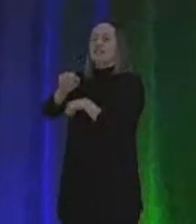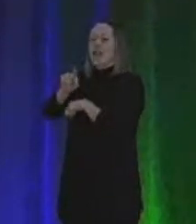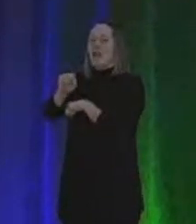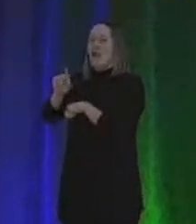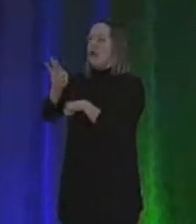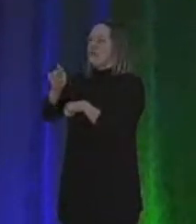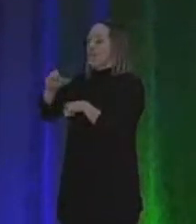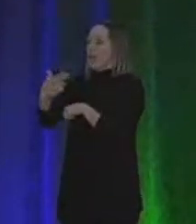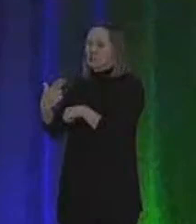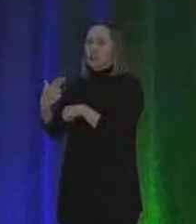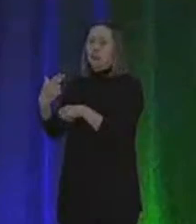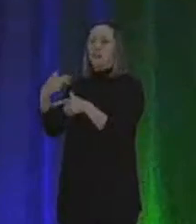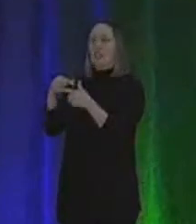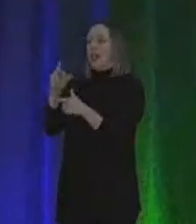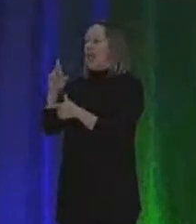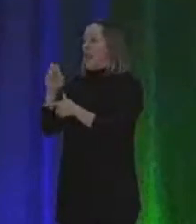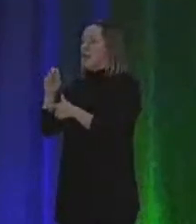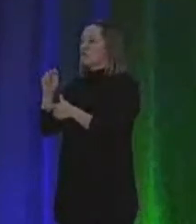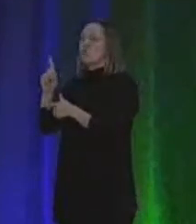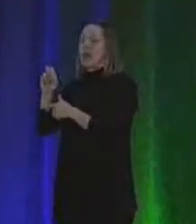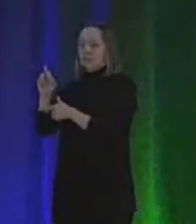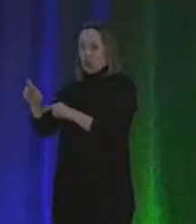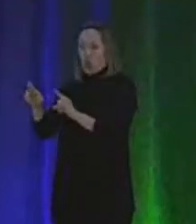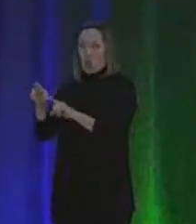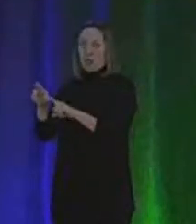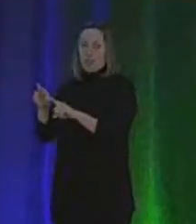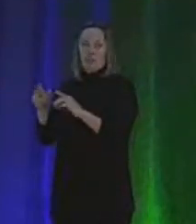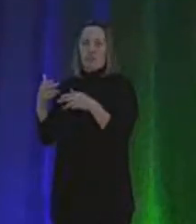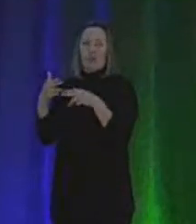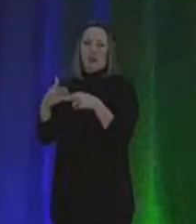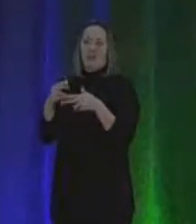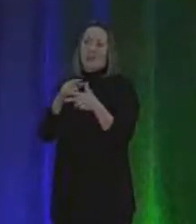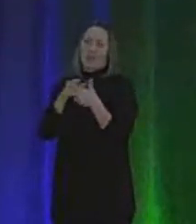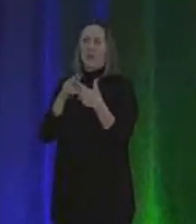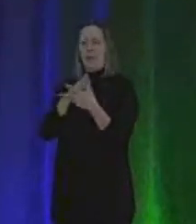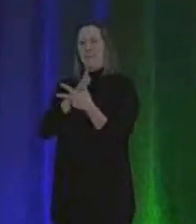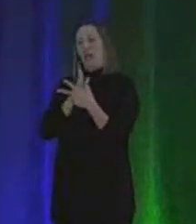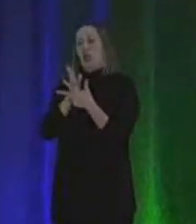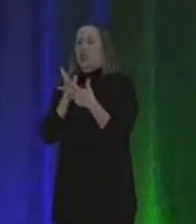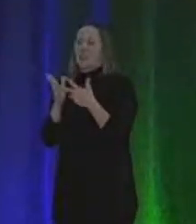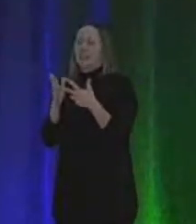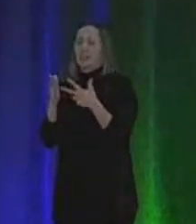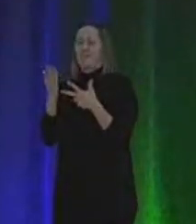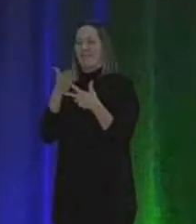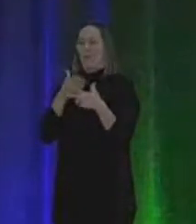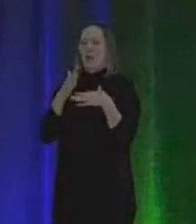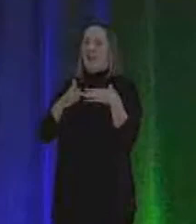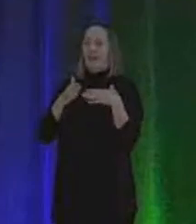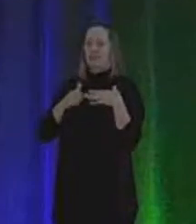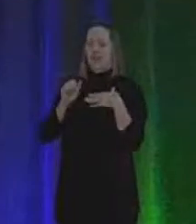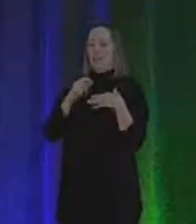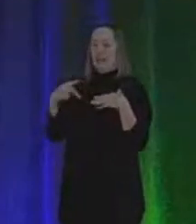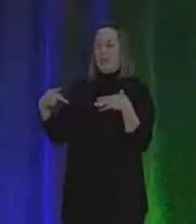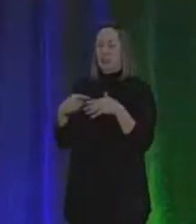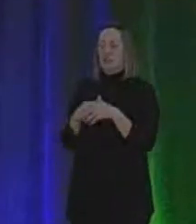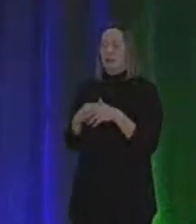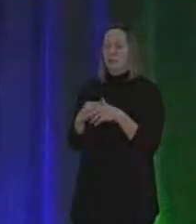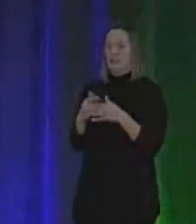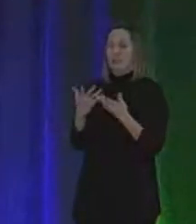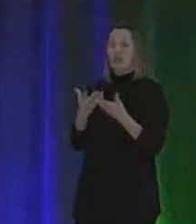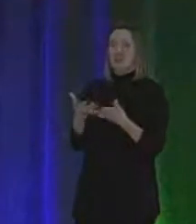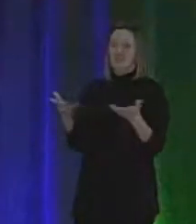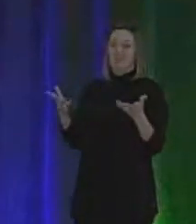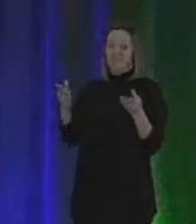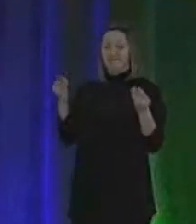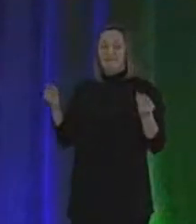fetching and rendering here, or as I like to call them, the 3 pillars of front-end applications. But to give everybody some